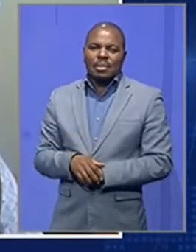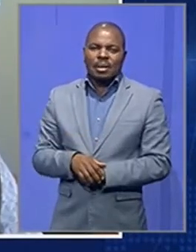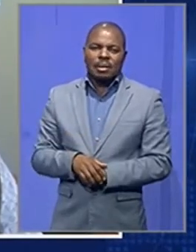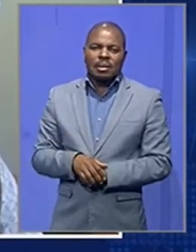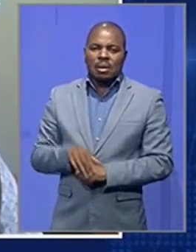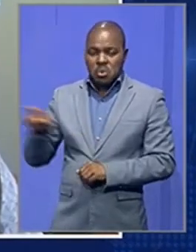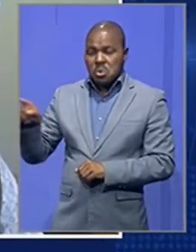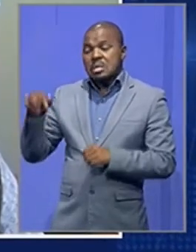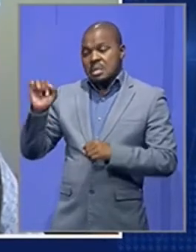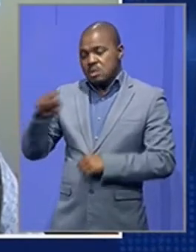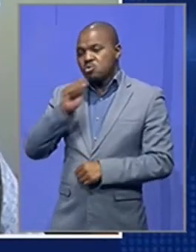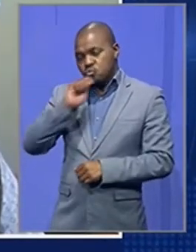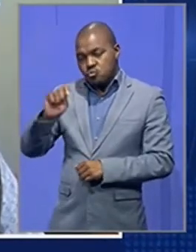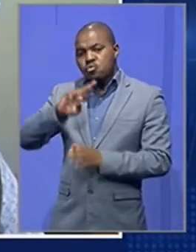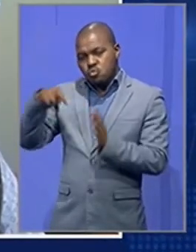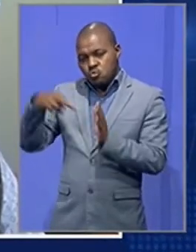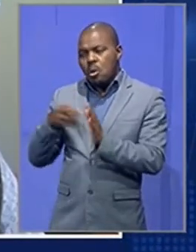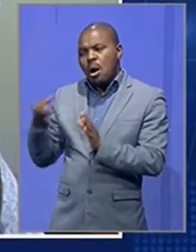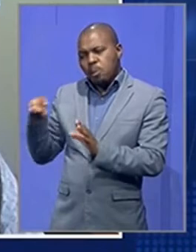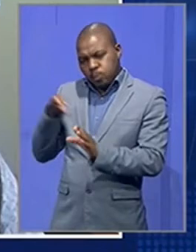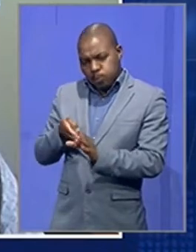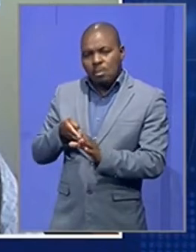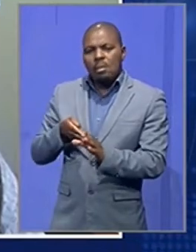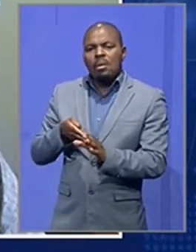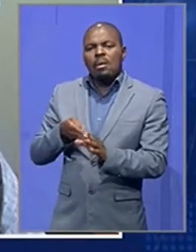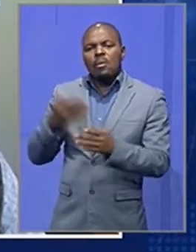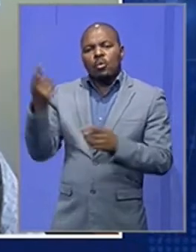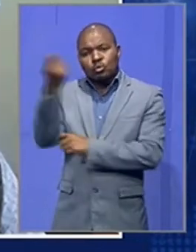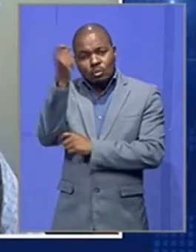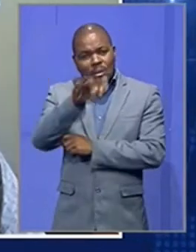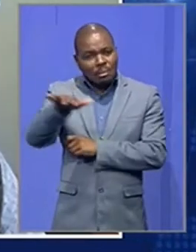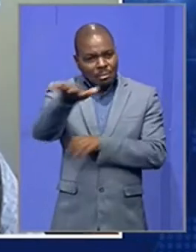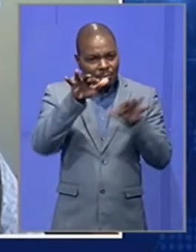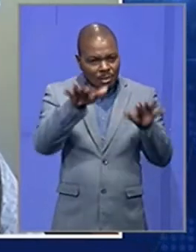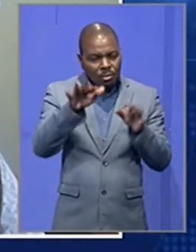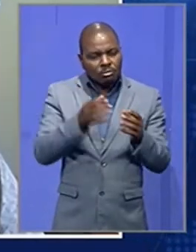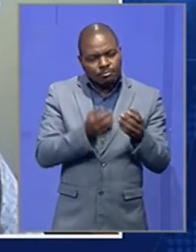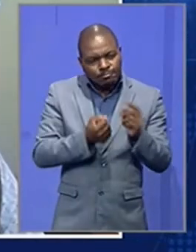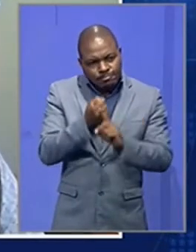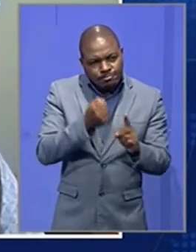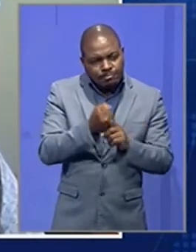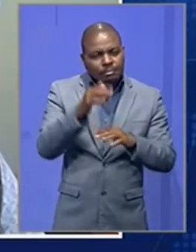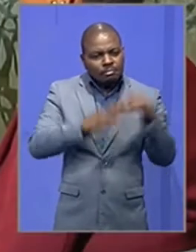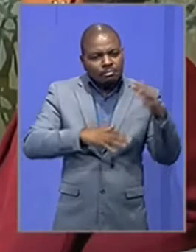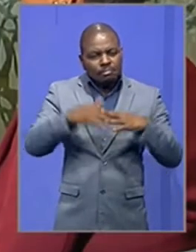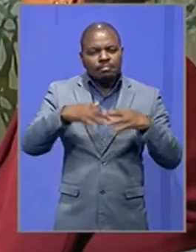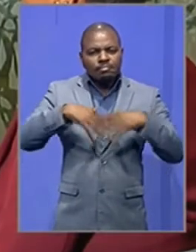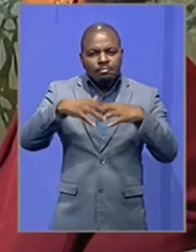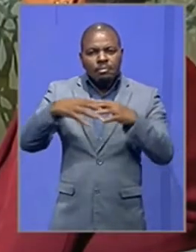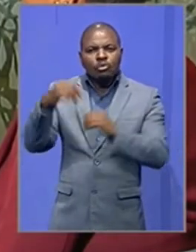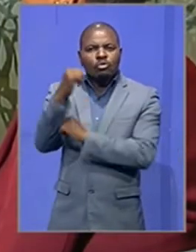played a role particularly in more rural constituencies where she built structures on the ground.